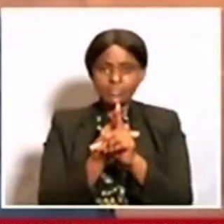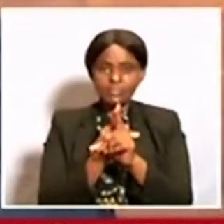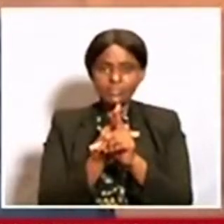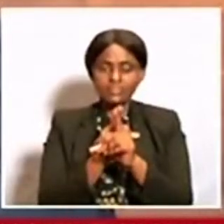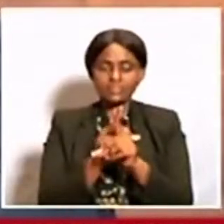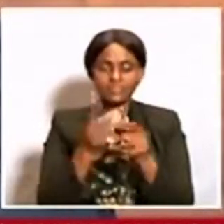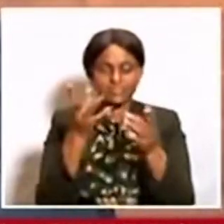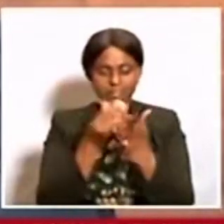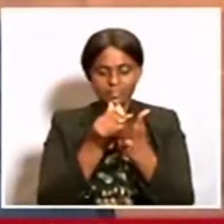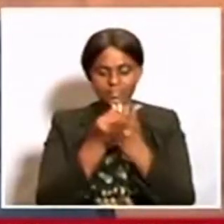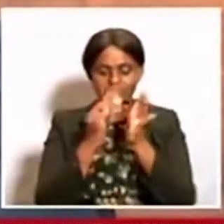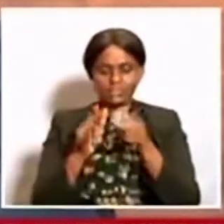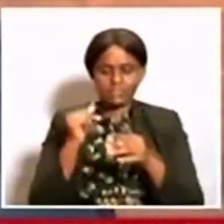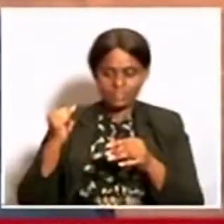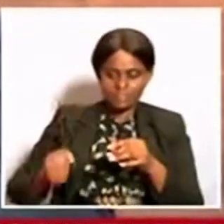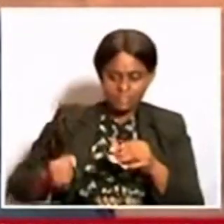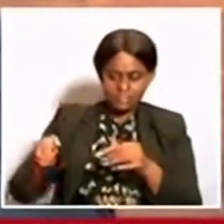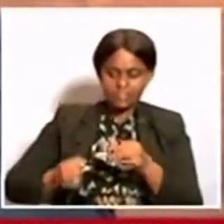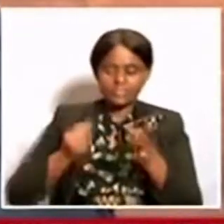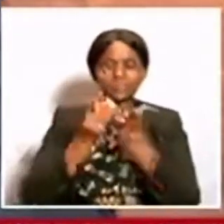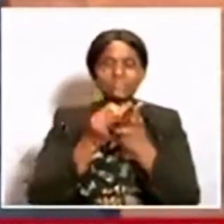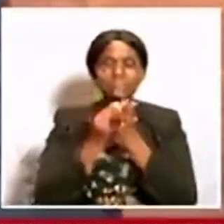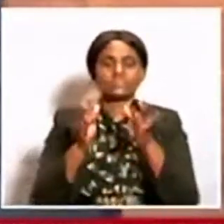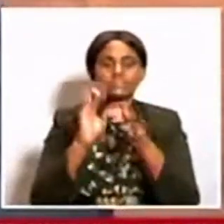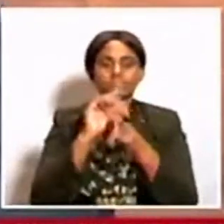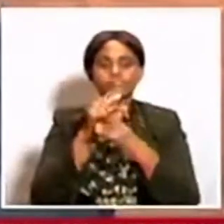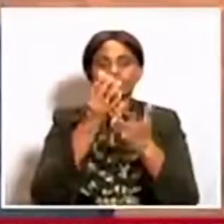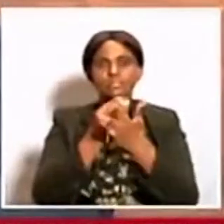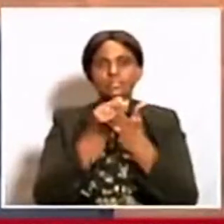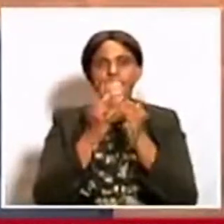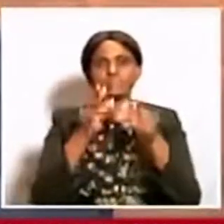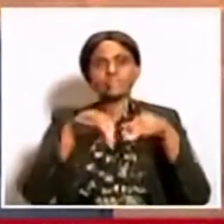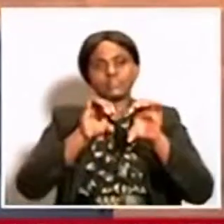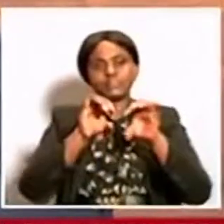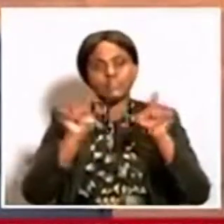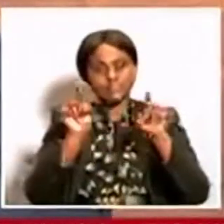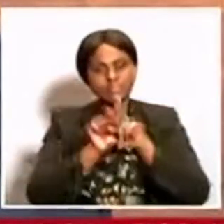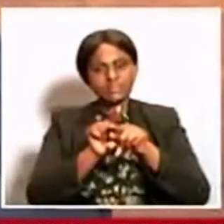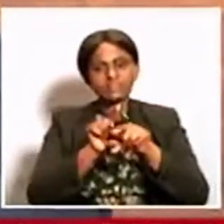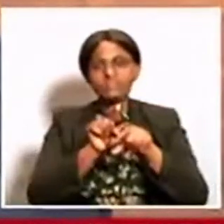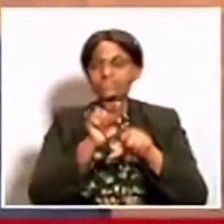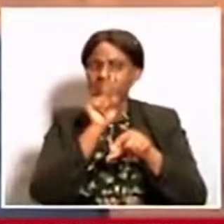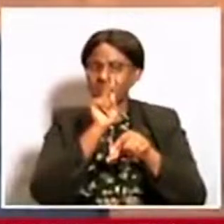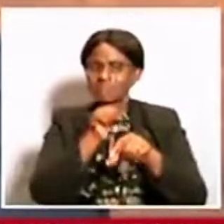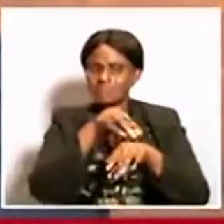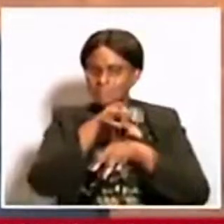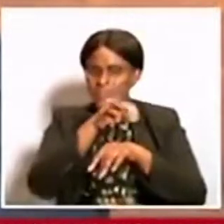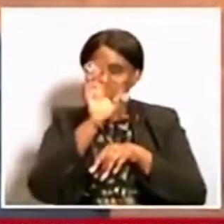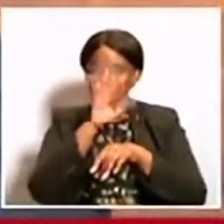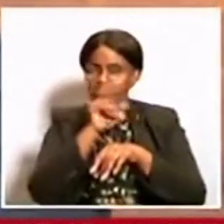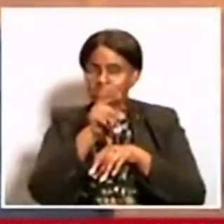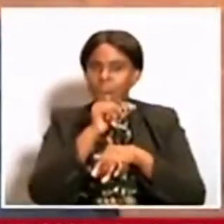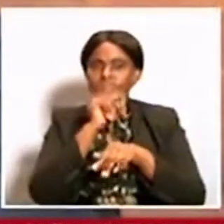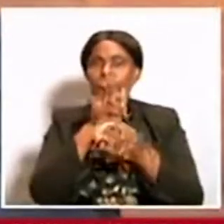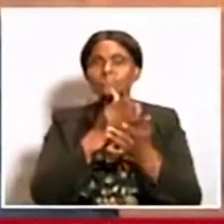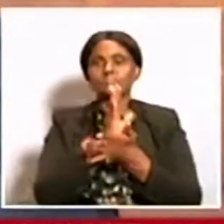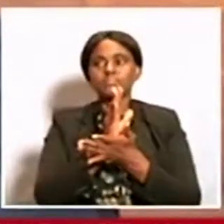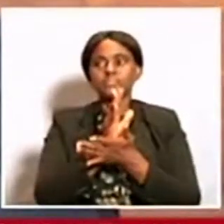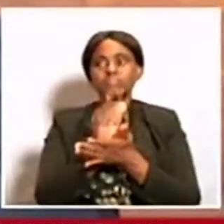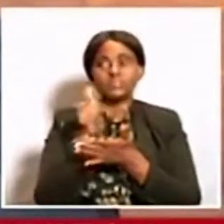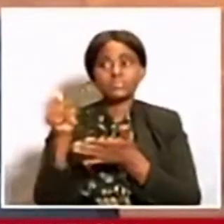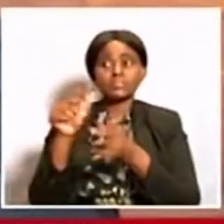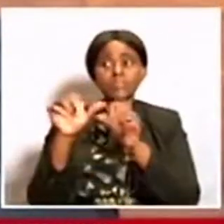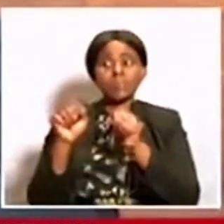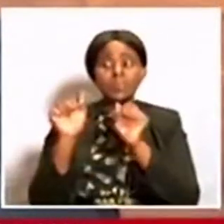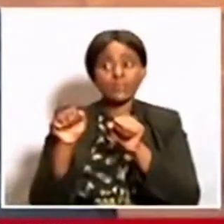the accountant, chief accountant or treasurer, to go ahead in spite of being advised that it wasn't right. Can she